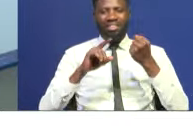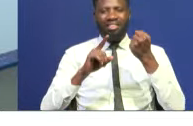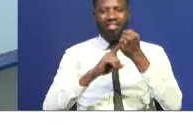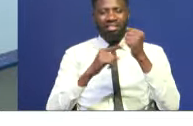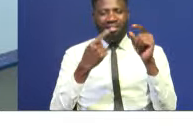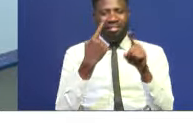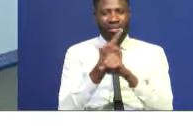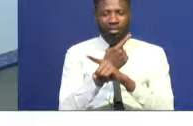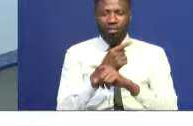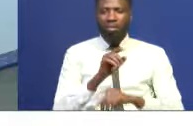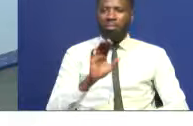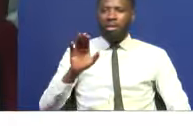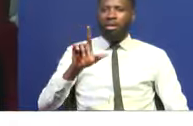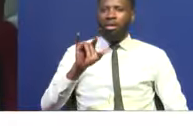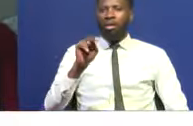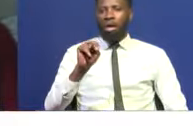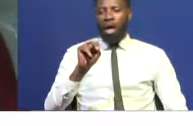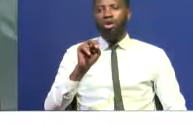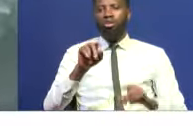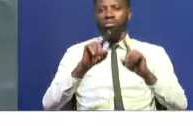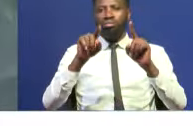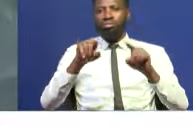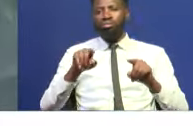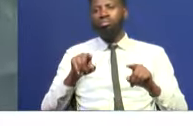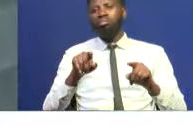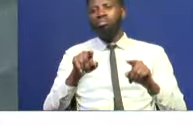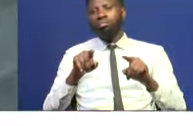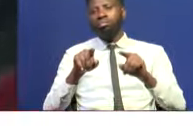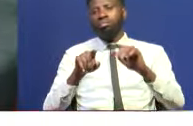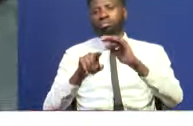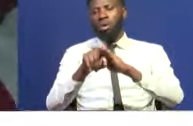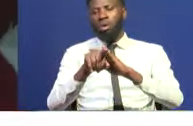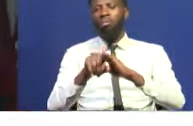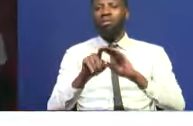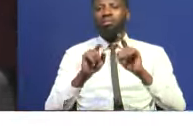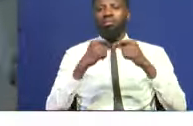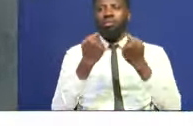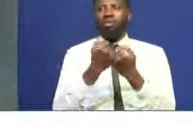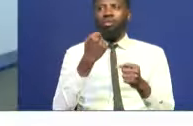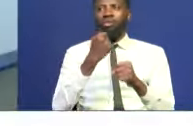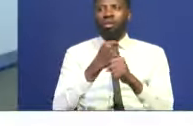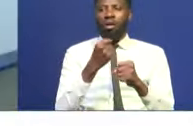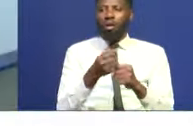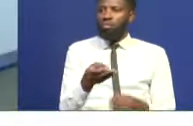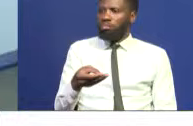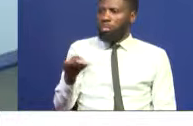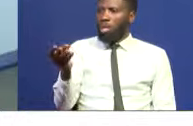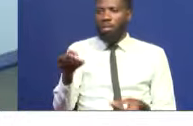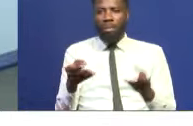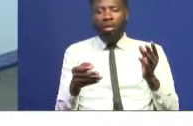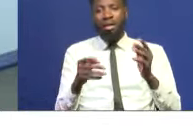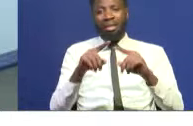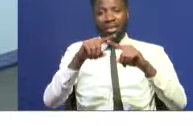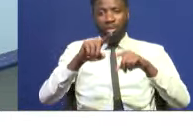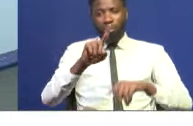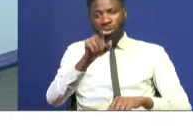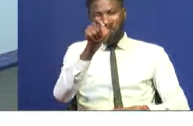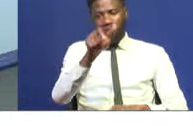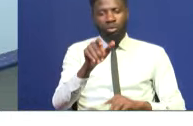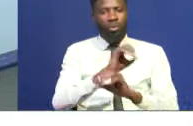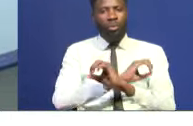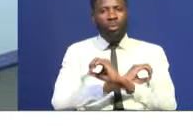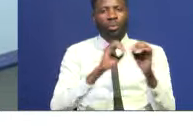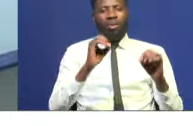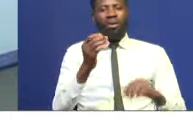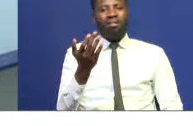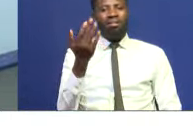scored, which is great, which means it's teamwork, passing the puck to get the goal-scoring chances as opposed to one person doing everything. The last 2